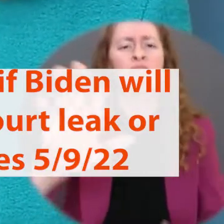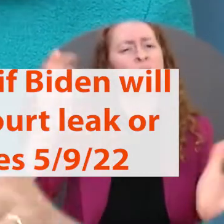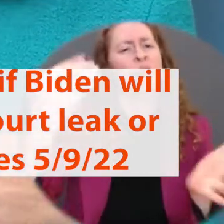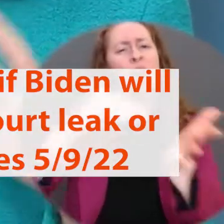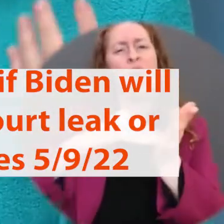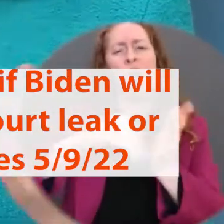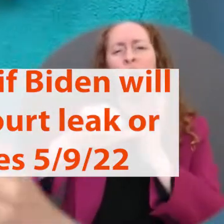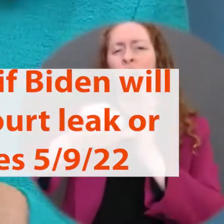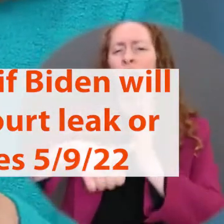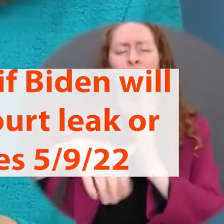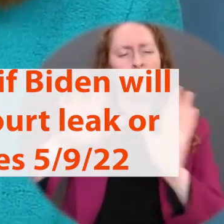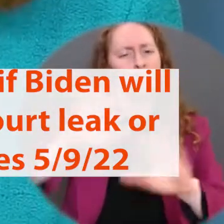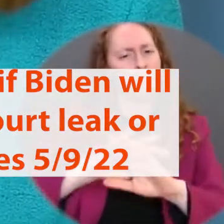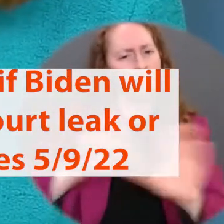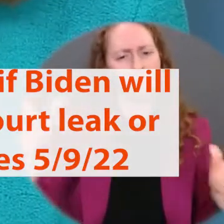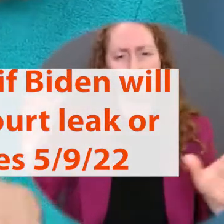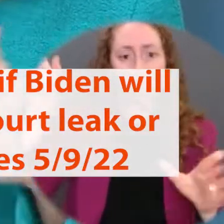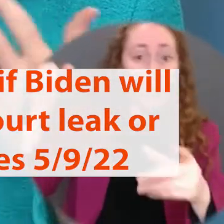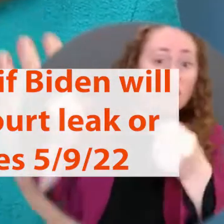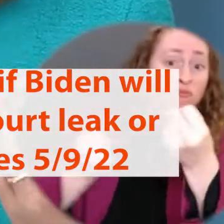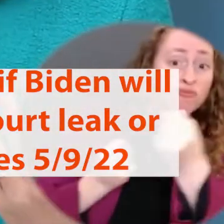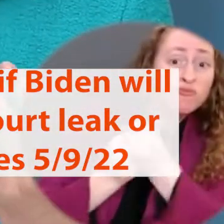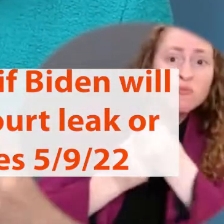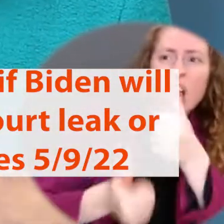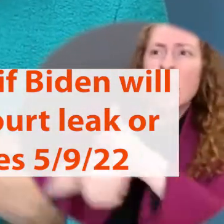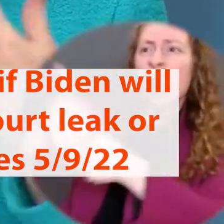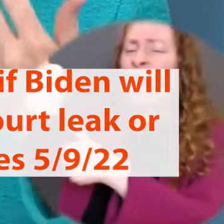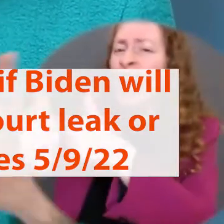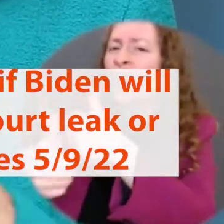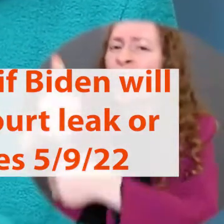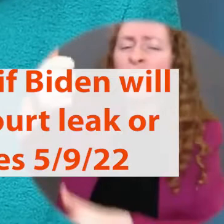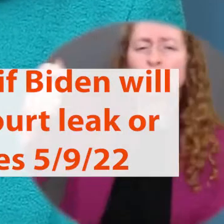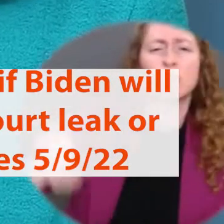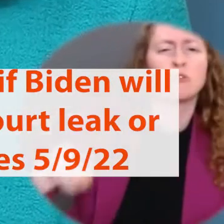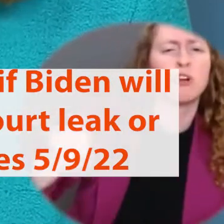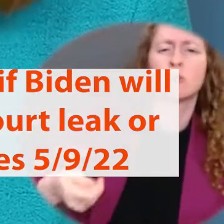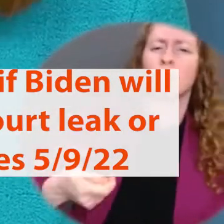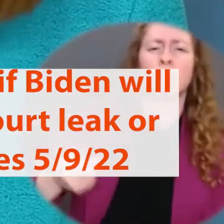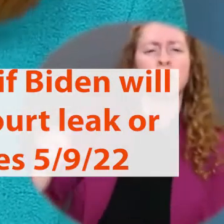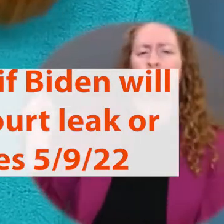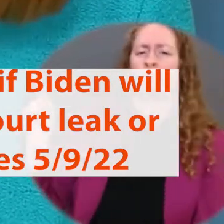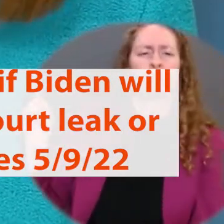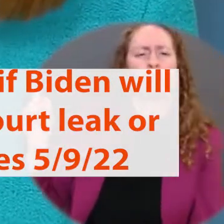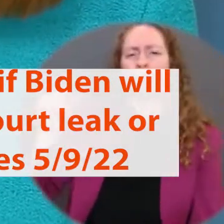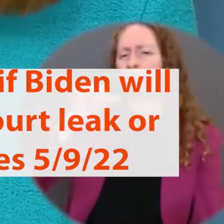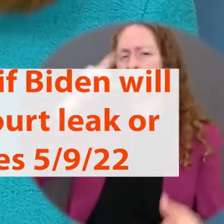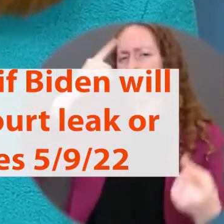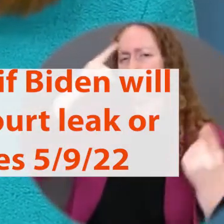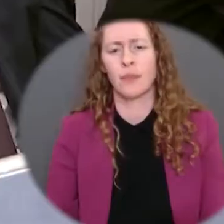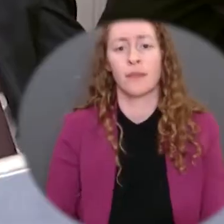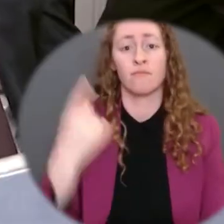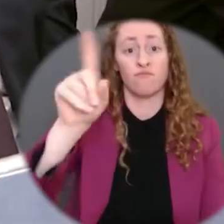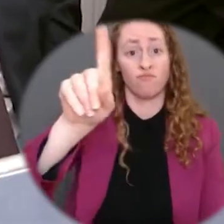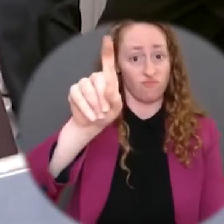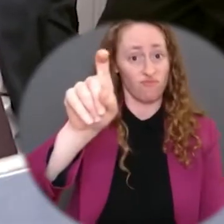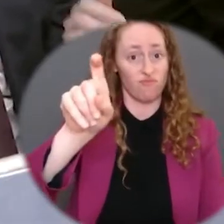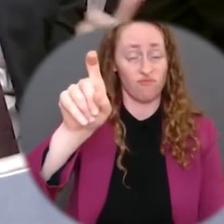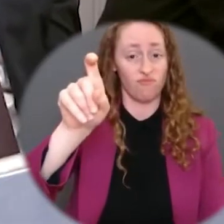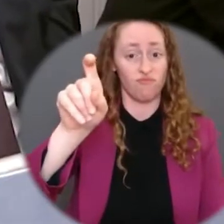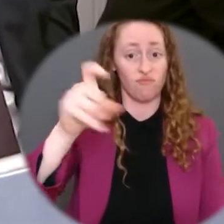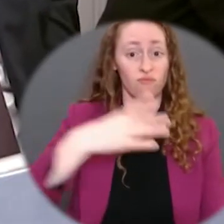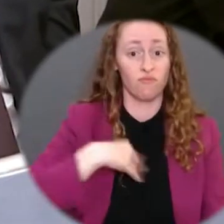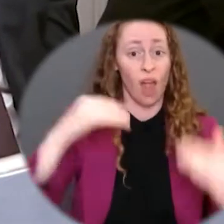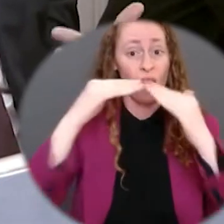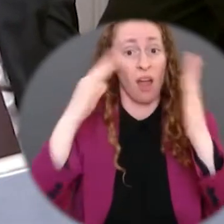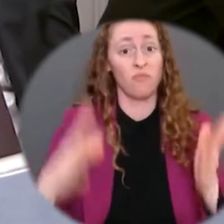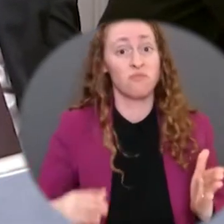and that threatens anyone. That has long been his position for his entire career and continues to be his position. It appears to be to have this